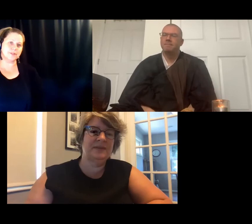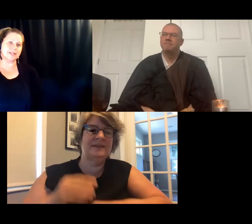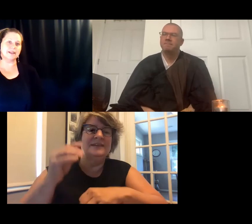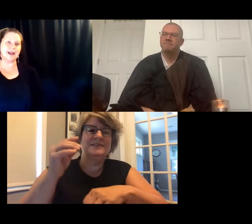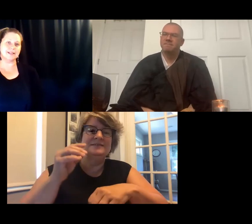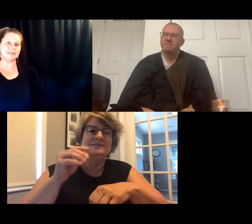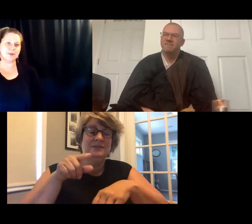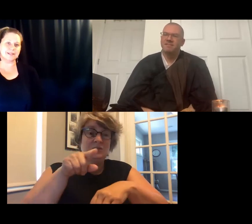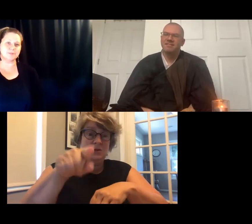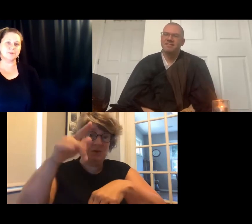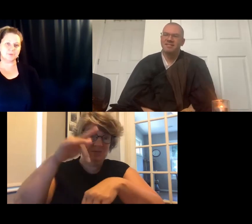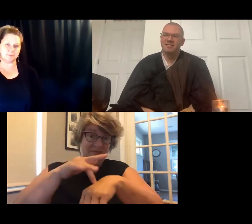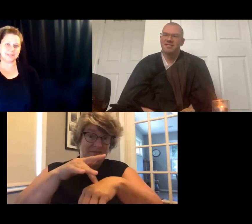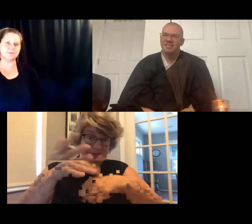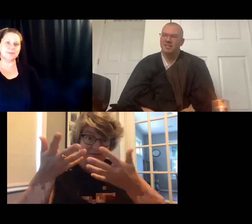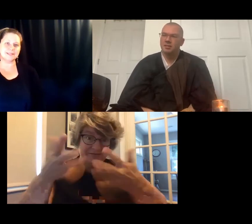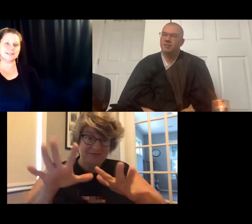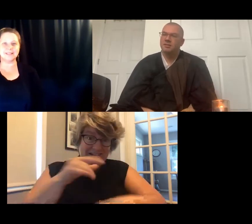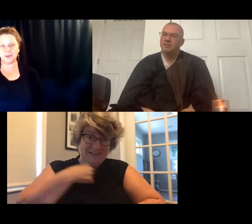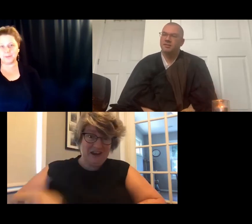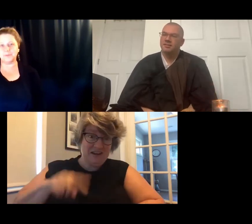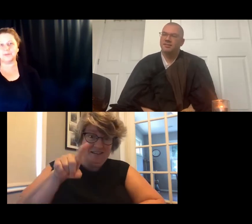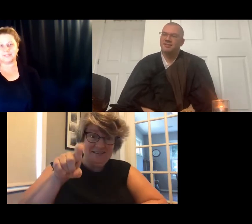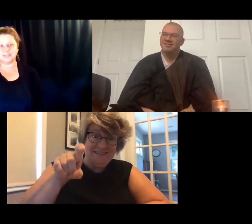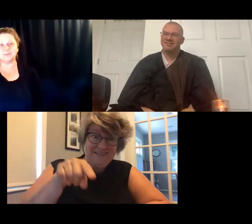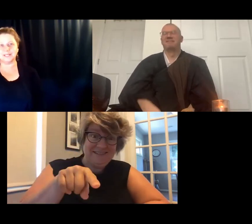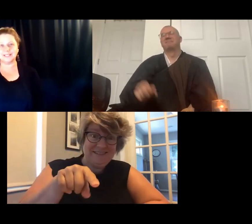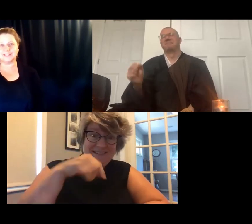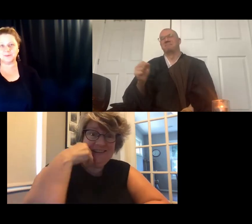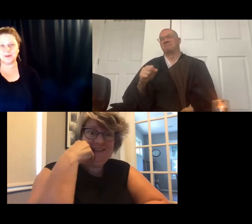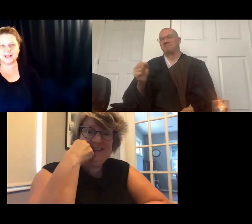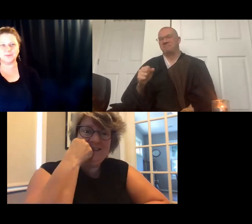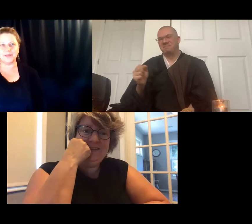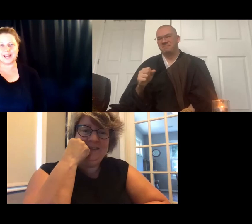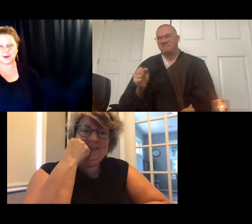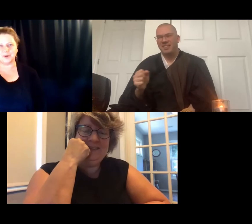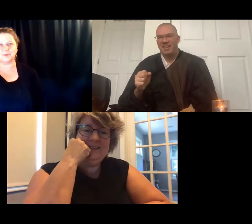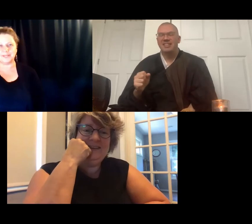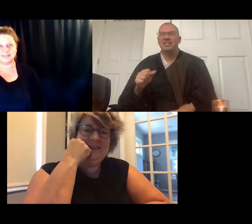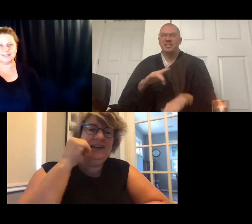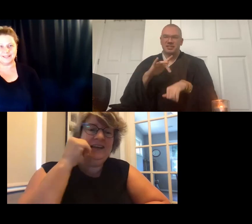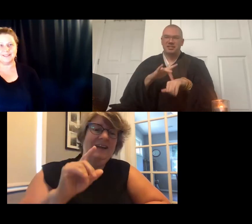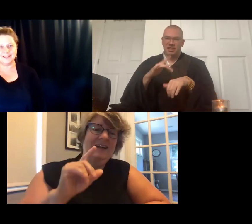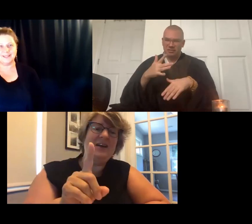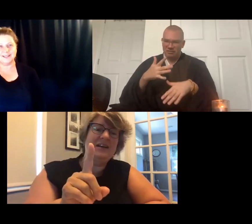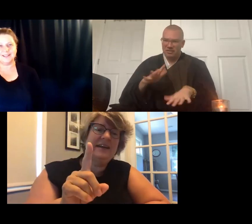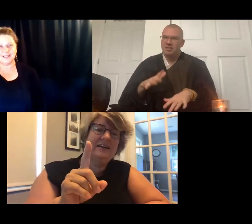And hopefully, as the practice moves from place to place, it can help people with disabilities as well as we add our own pieces